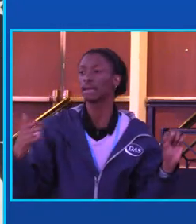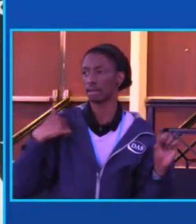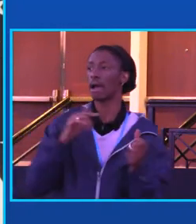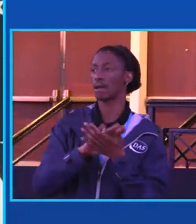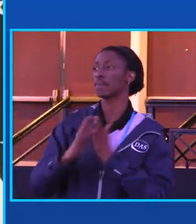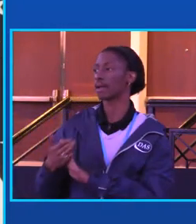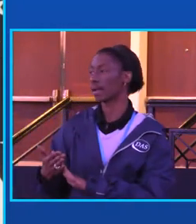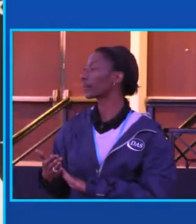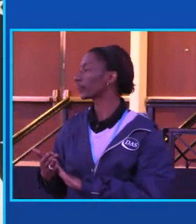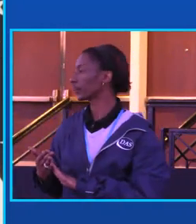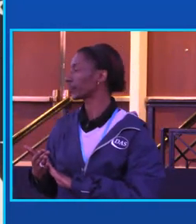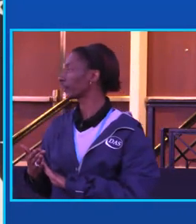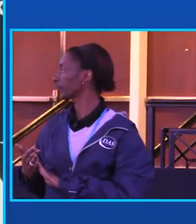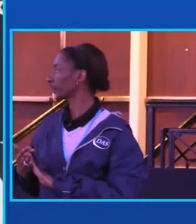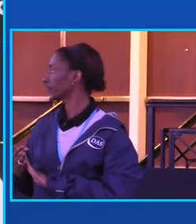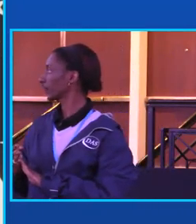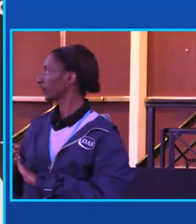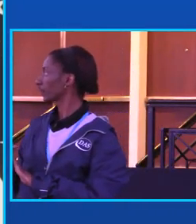became